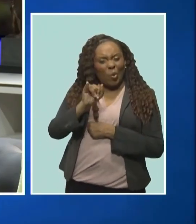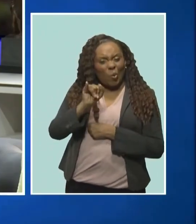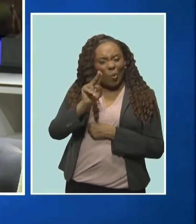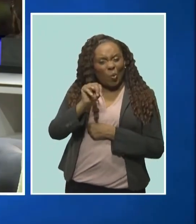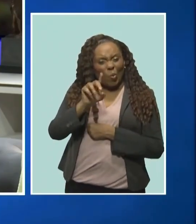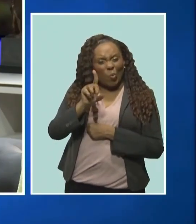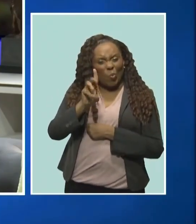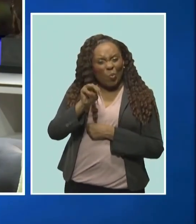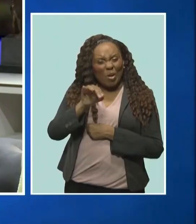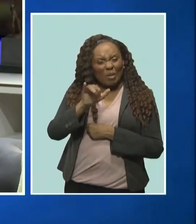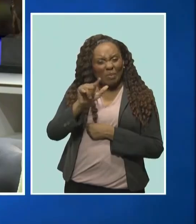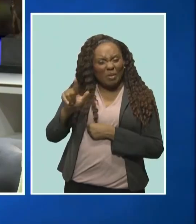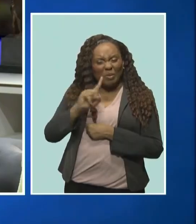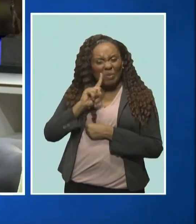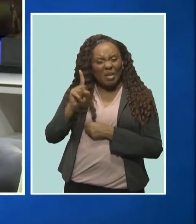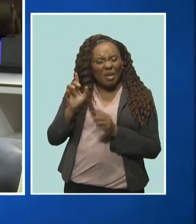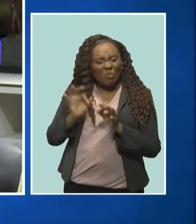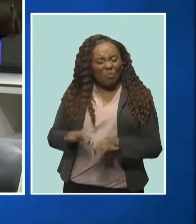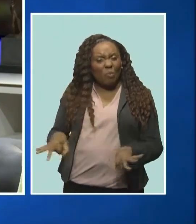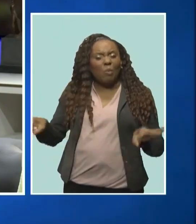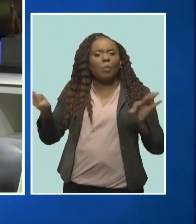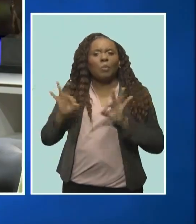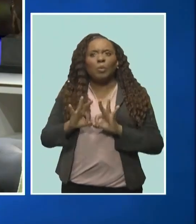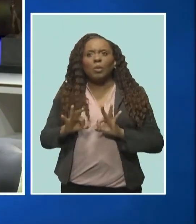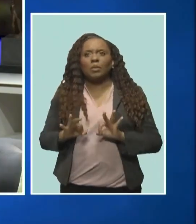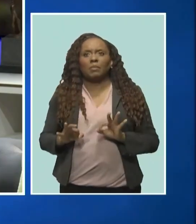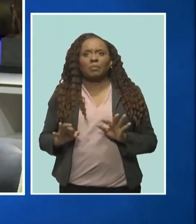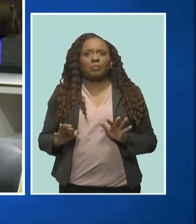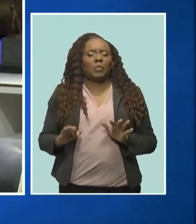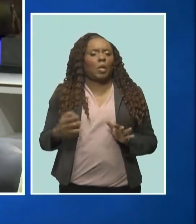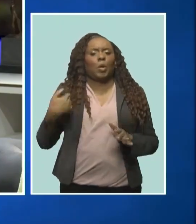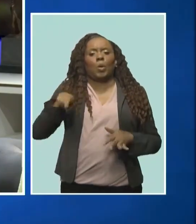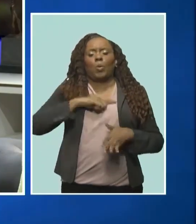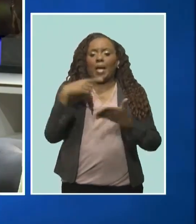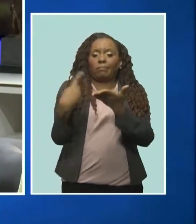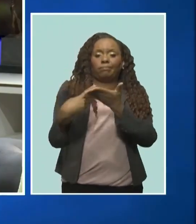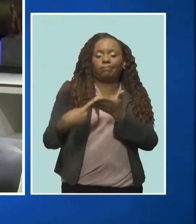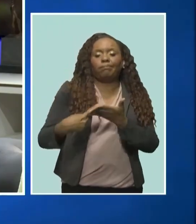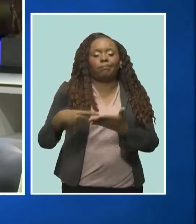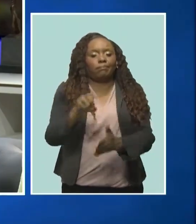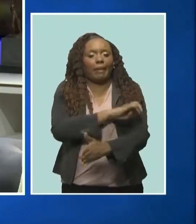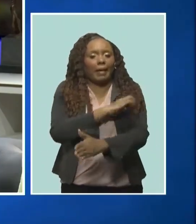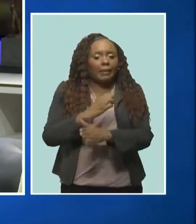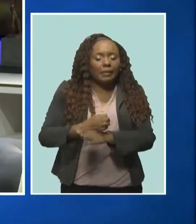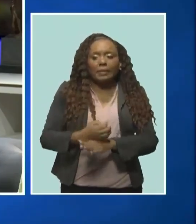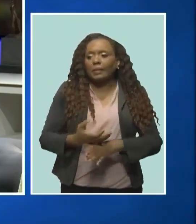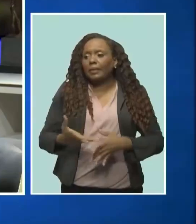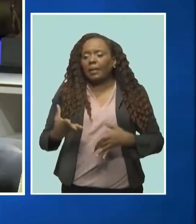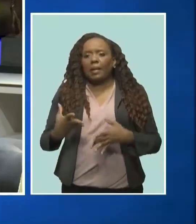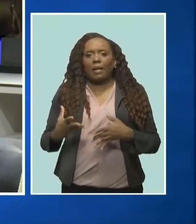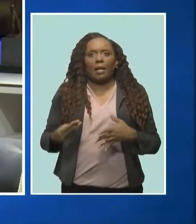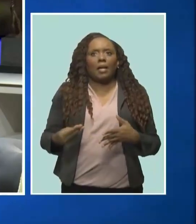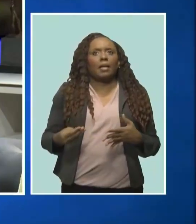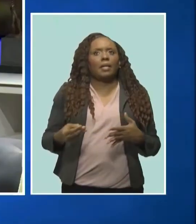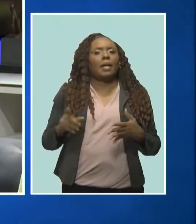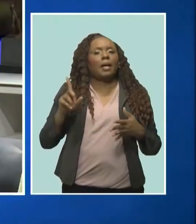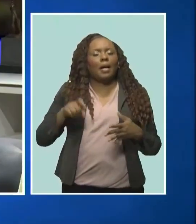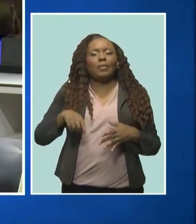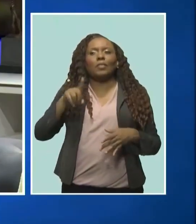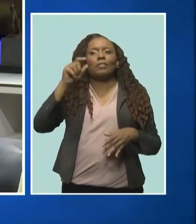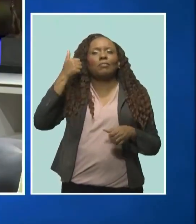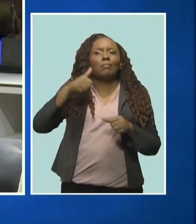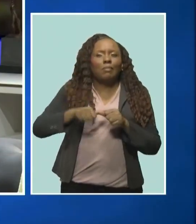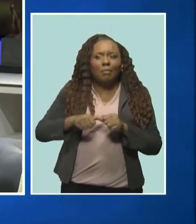And as we're talking about energy and energy efficiency and all these things today, and we're coming back to the windmills